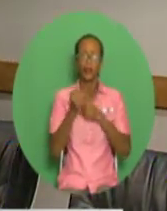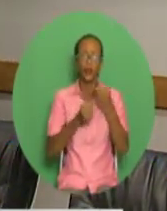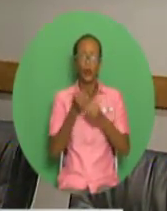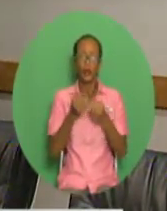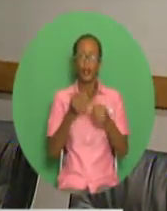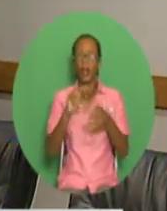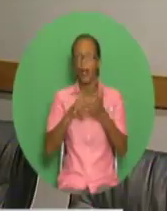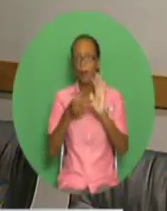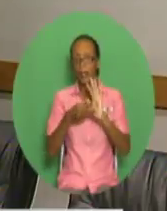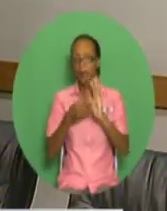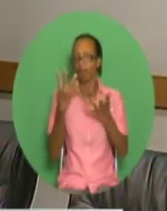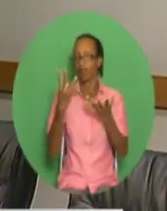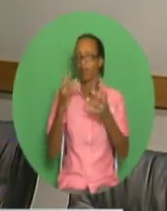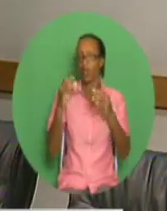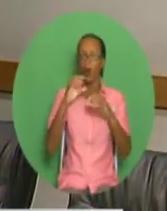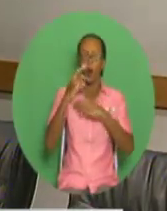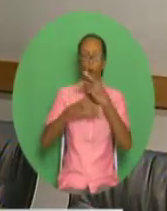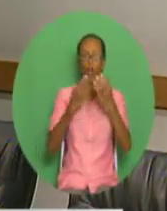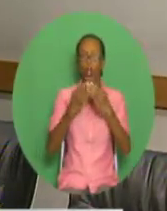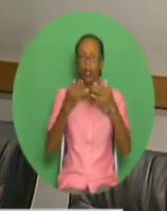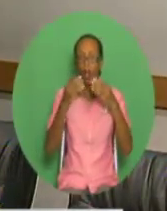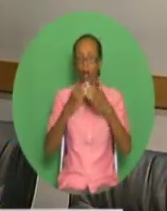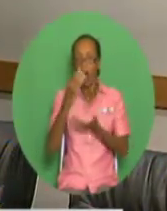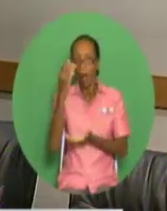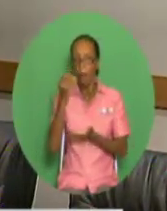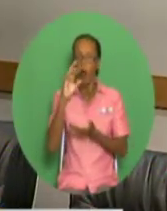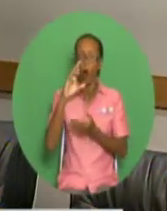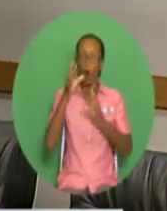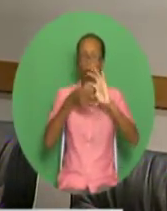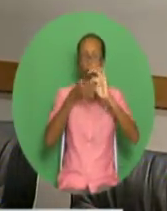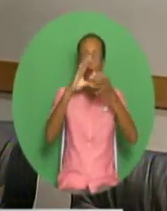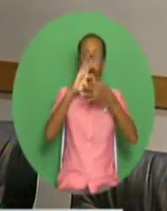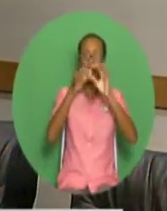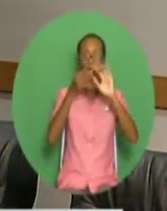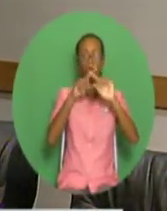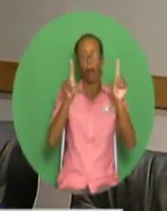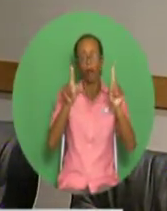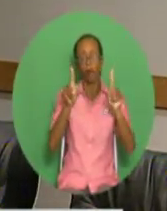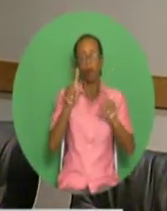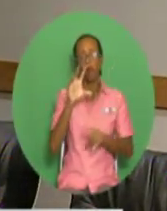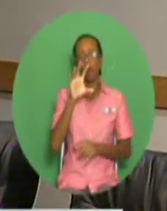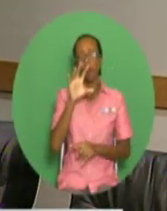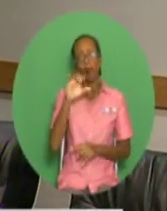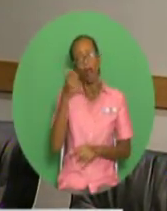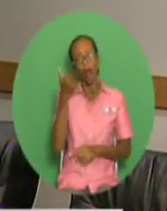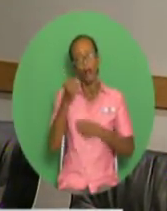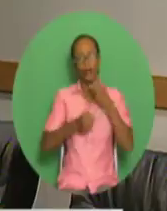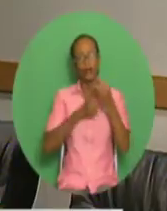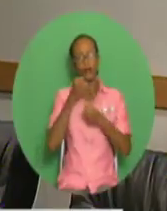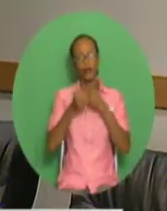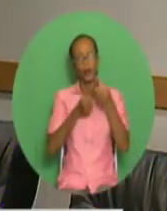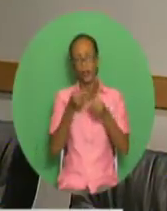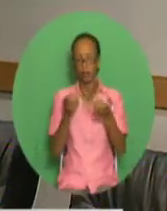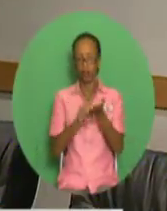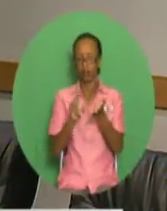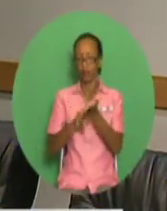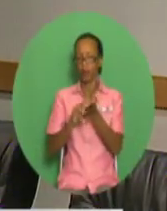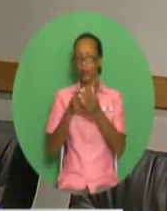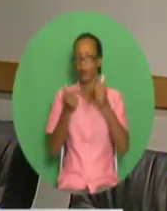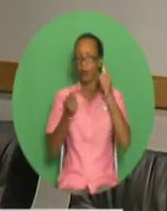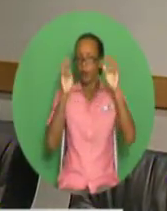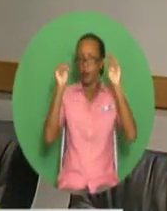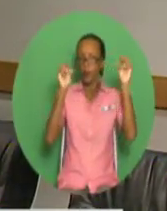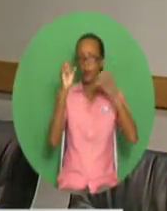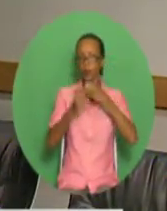it to the World Cup or winning medals in the Olympics. But there are 50 plus sports that are registered at the Ministry of Sport, and over